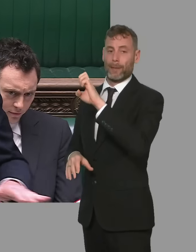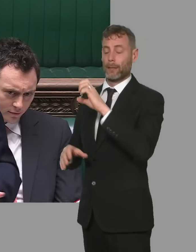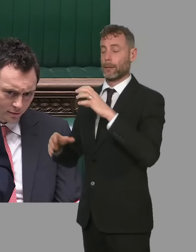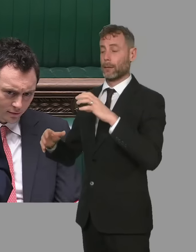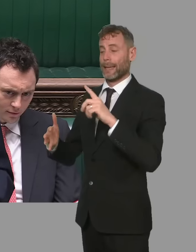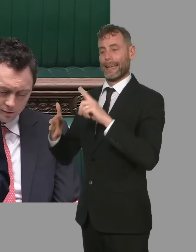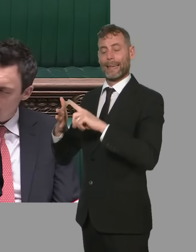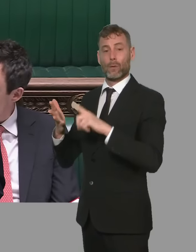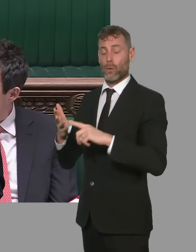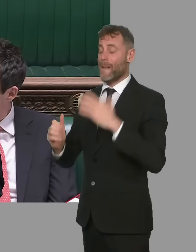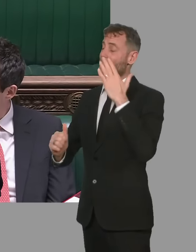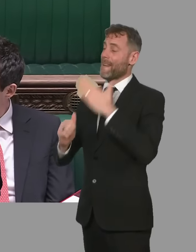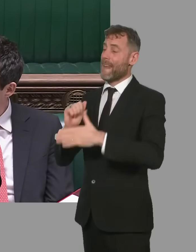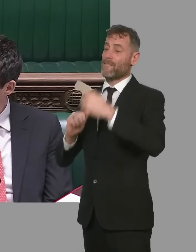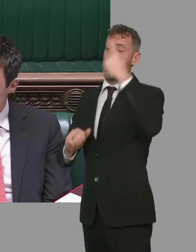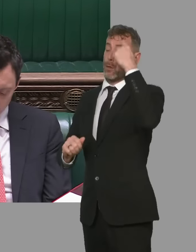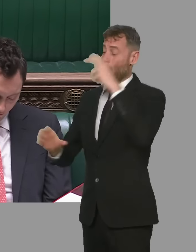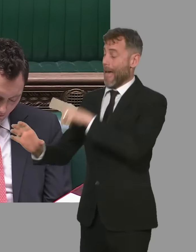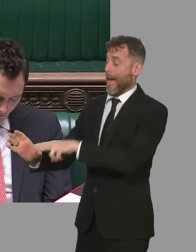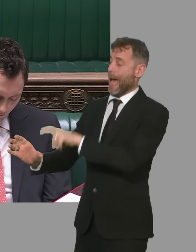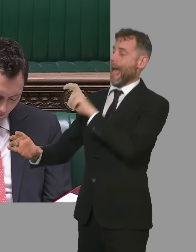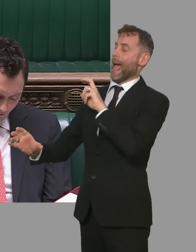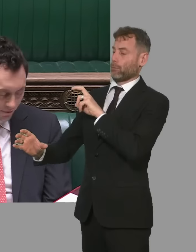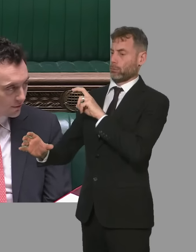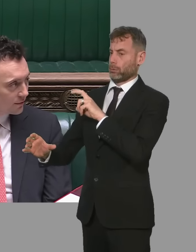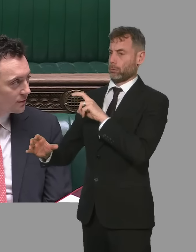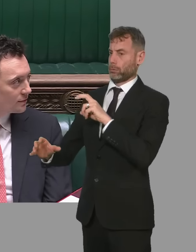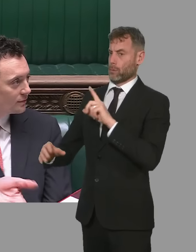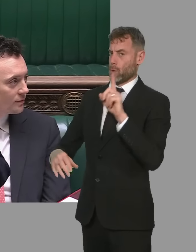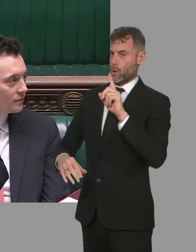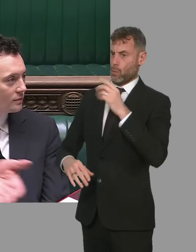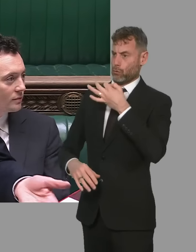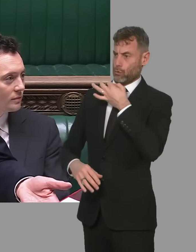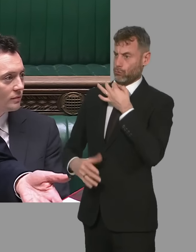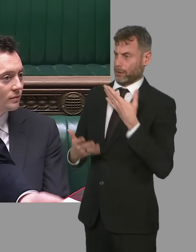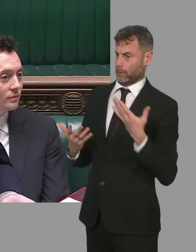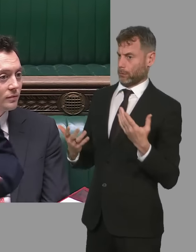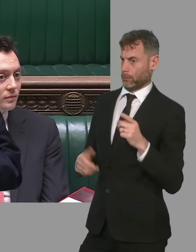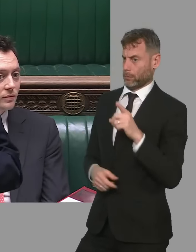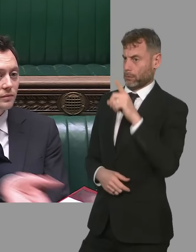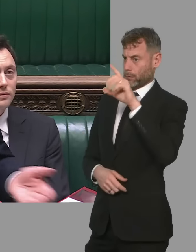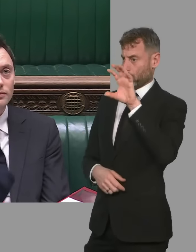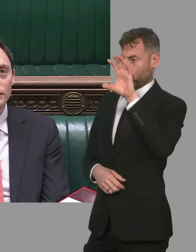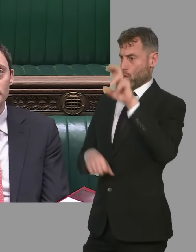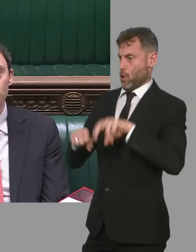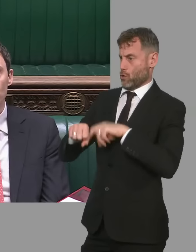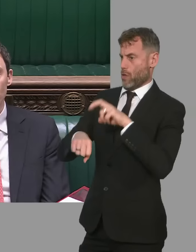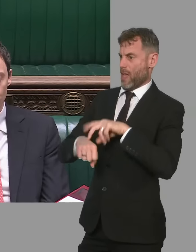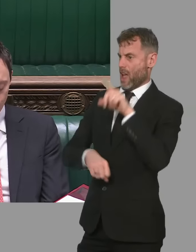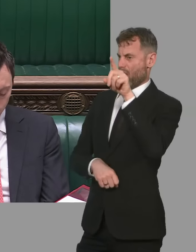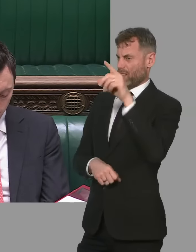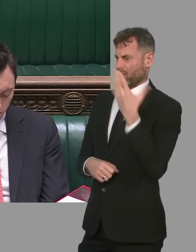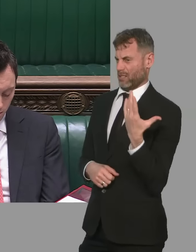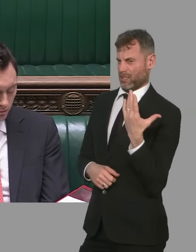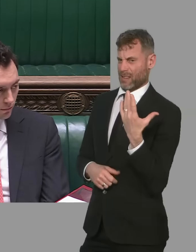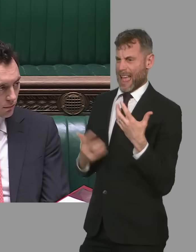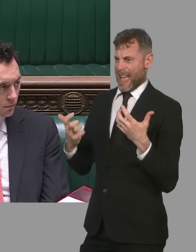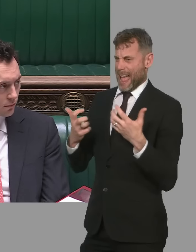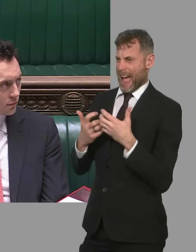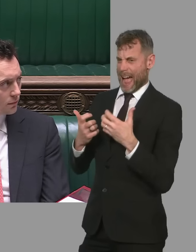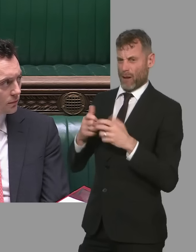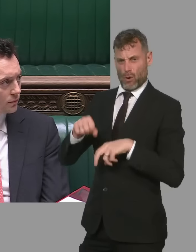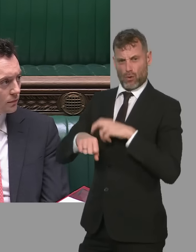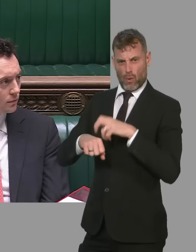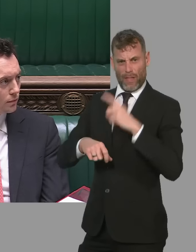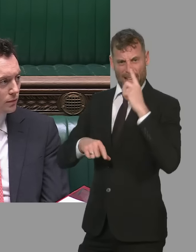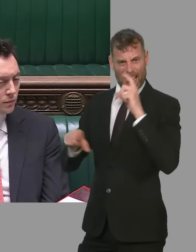entities, one open border, how you're going to ensure that goods that cross the border meet the rules of the respective entity. And that is what the